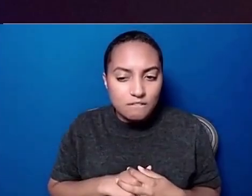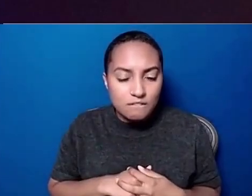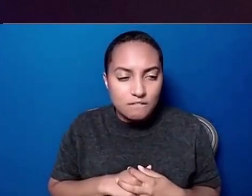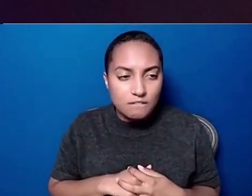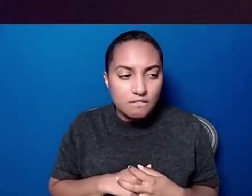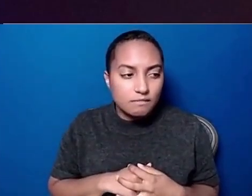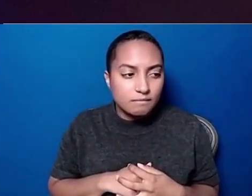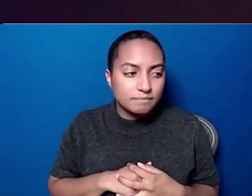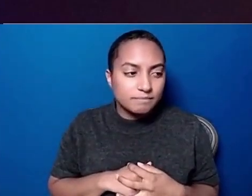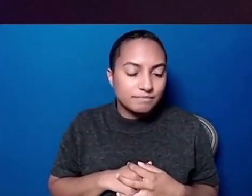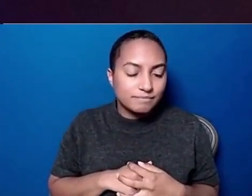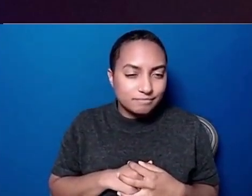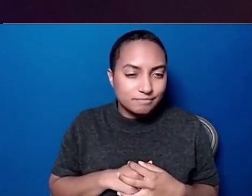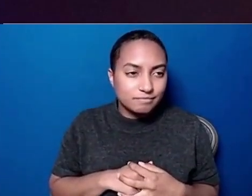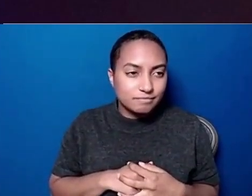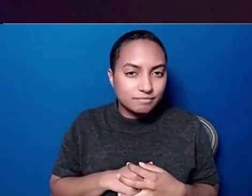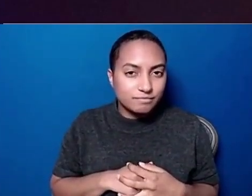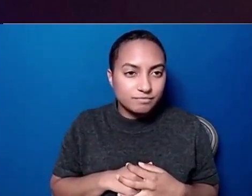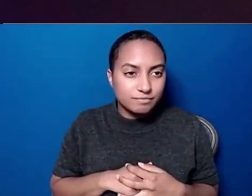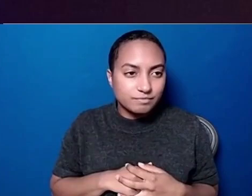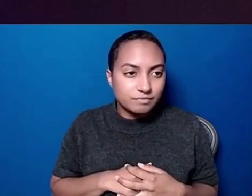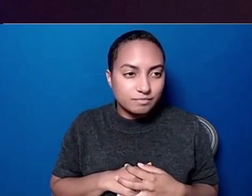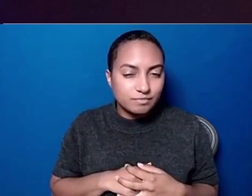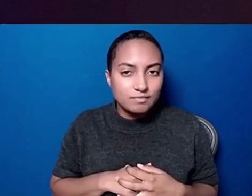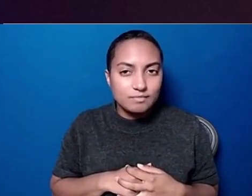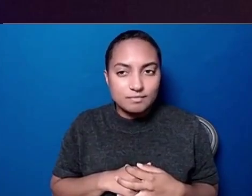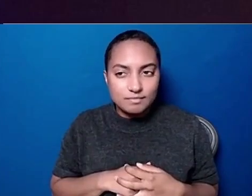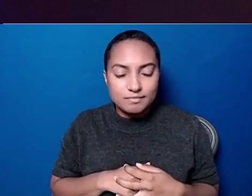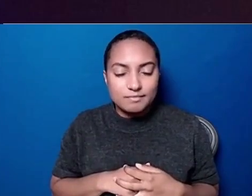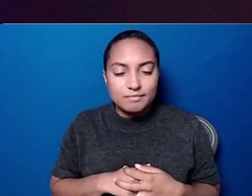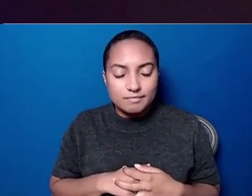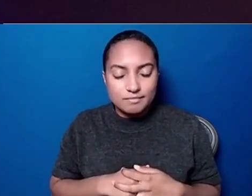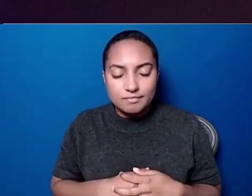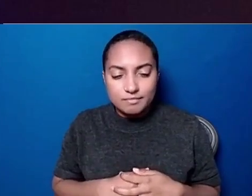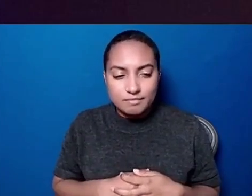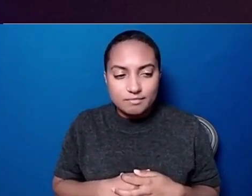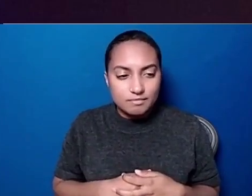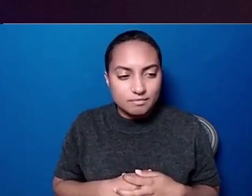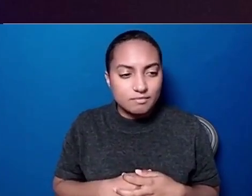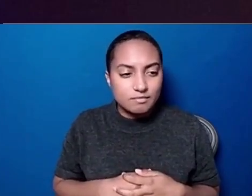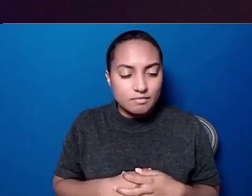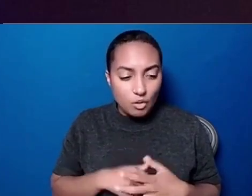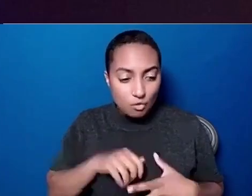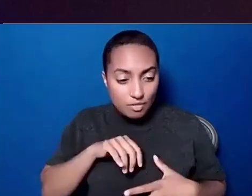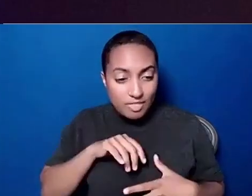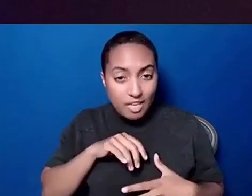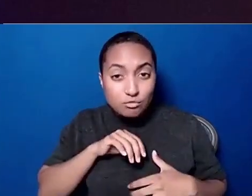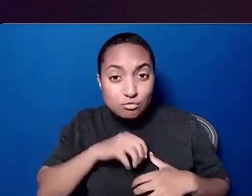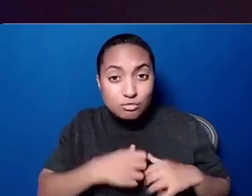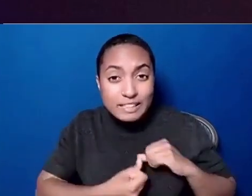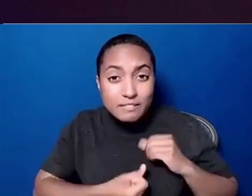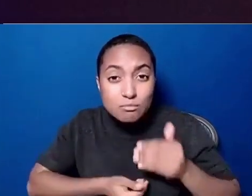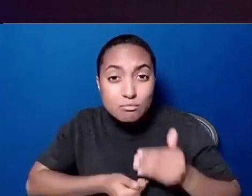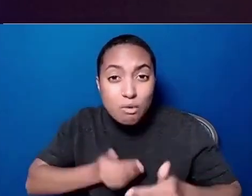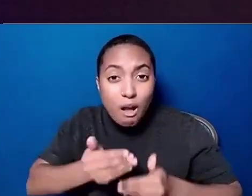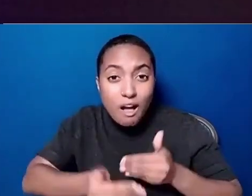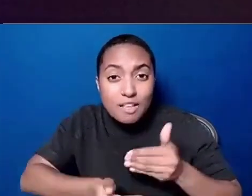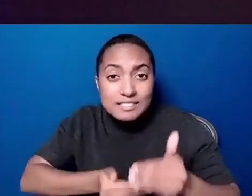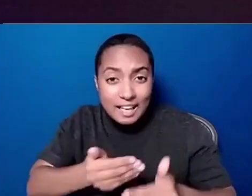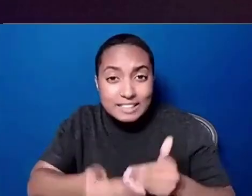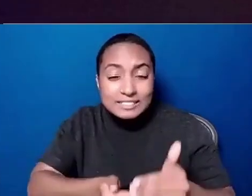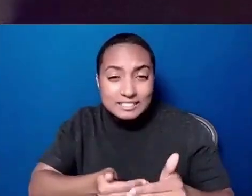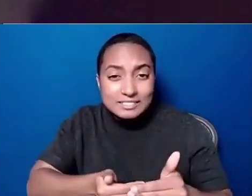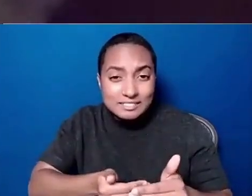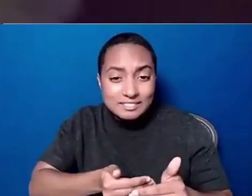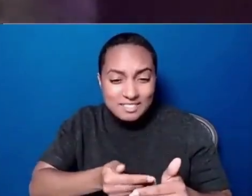And it is honorable. It is honoring to grieve, to move it,